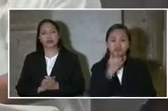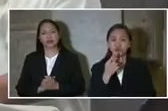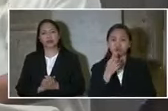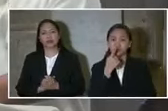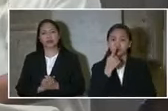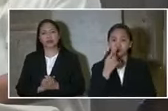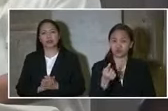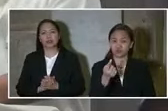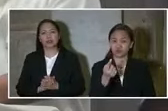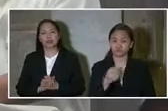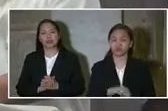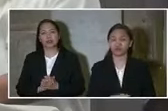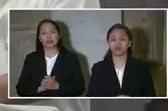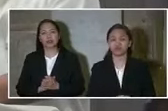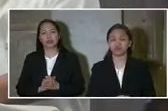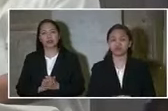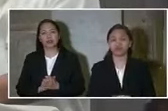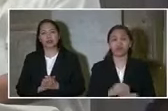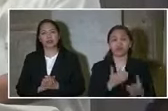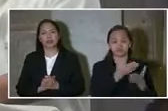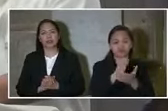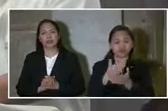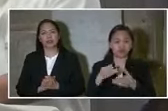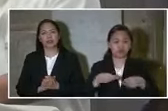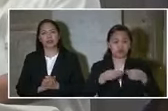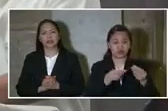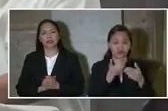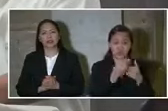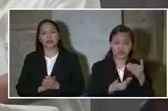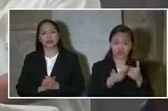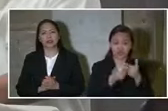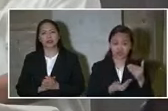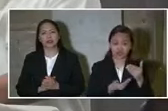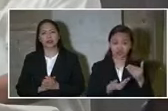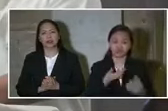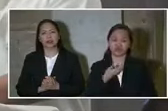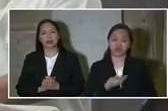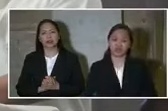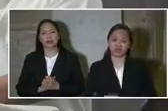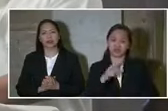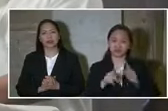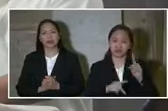you bestow your bread on the hungry and satisfy the afflicted,